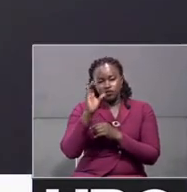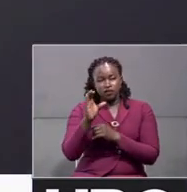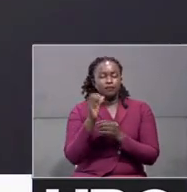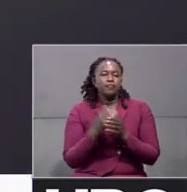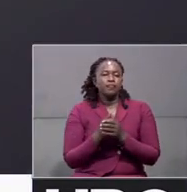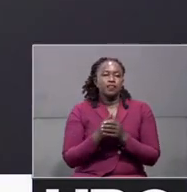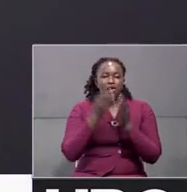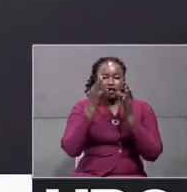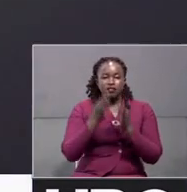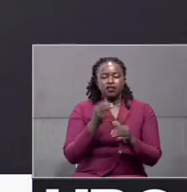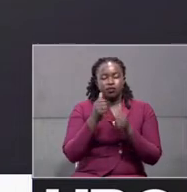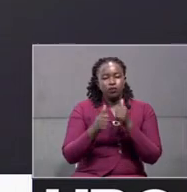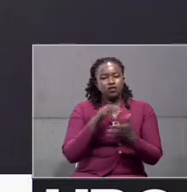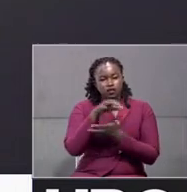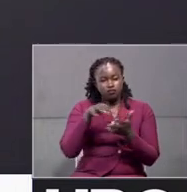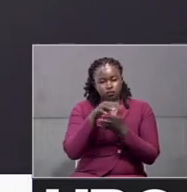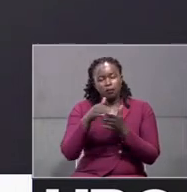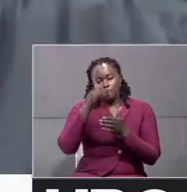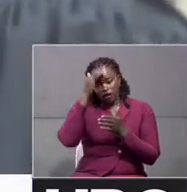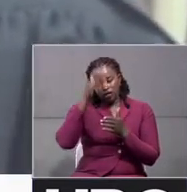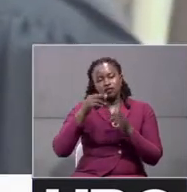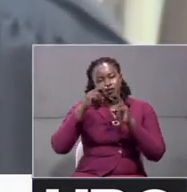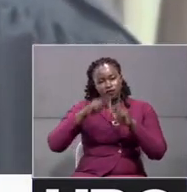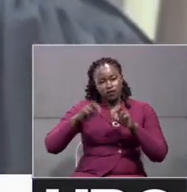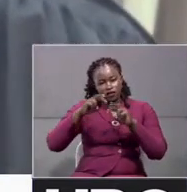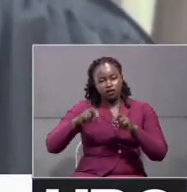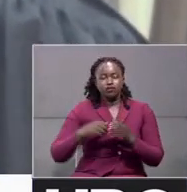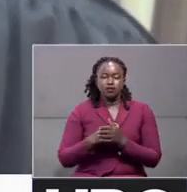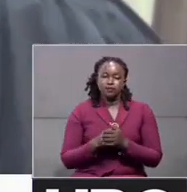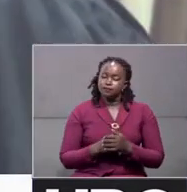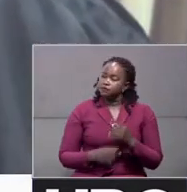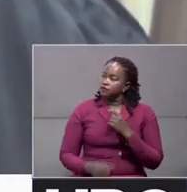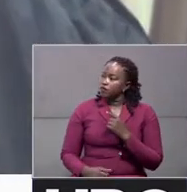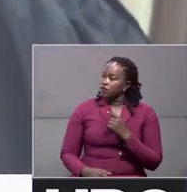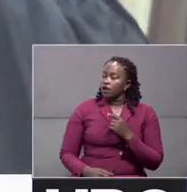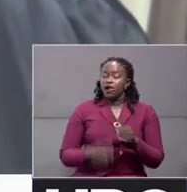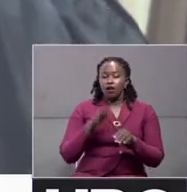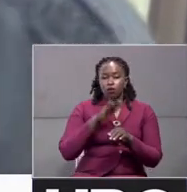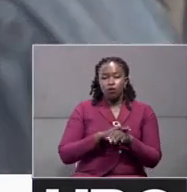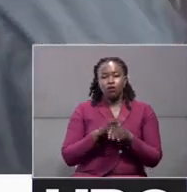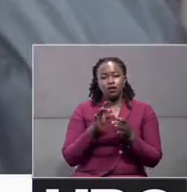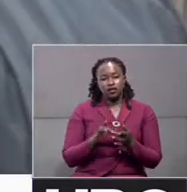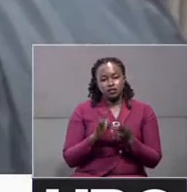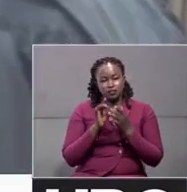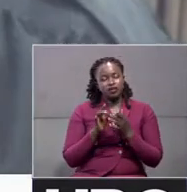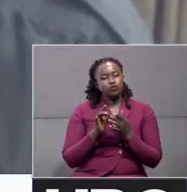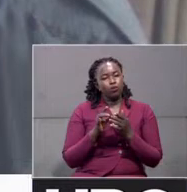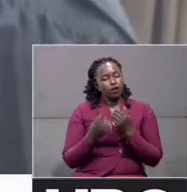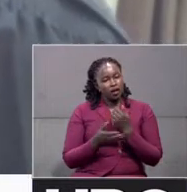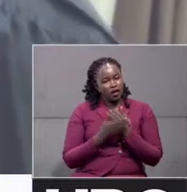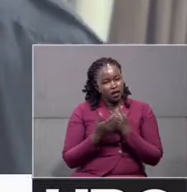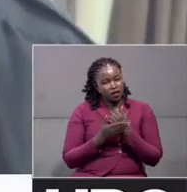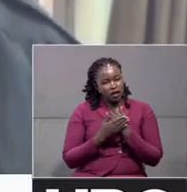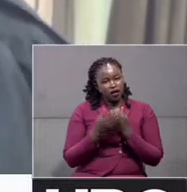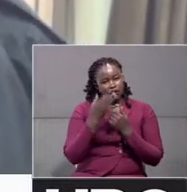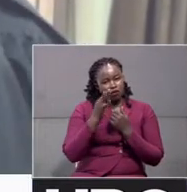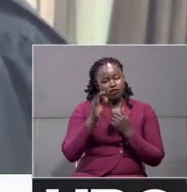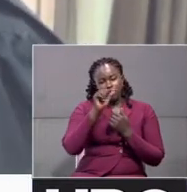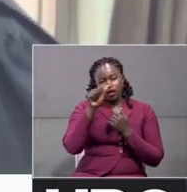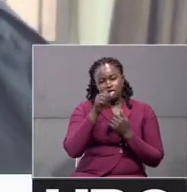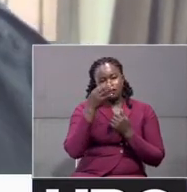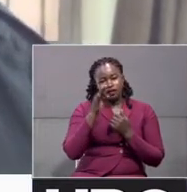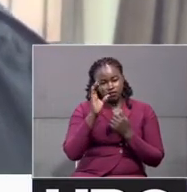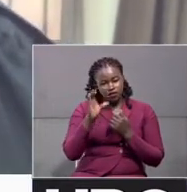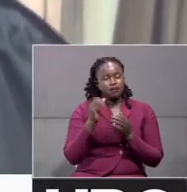thing which interfered with police's investigations. On the special care of SFC, Kamutu says no. There